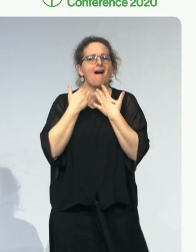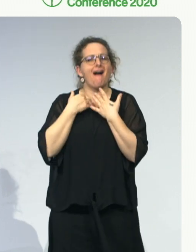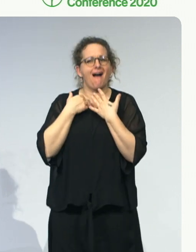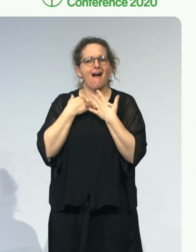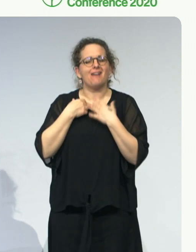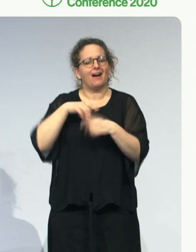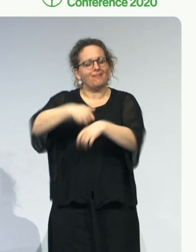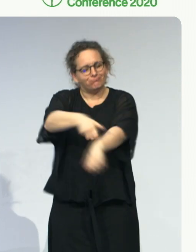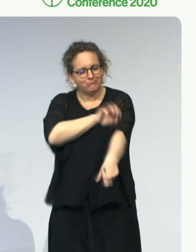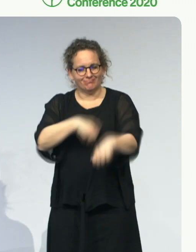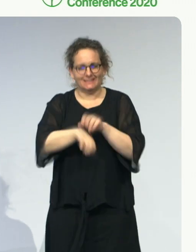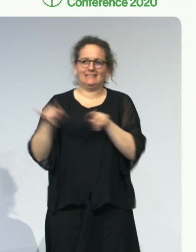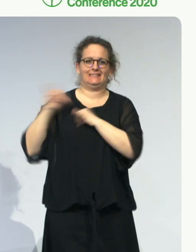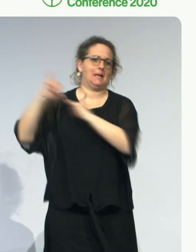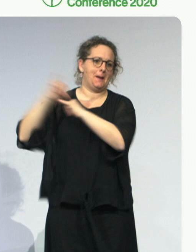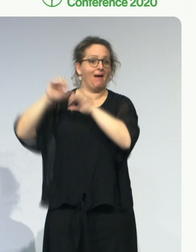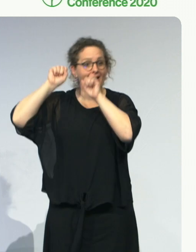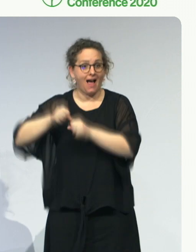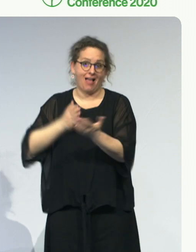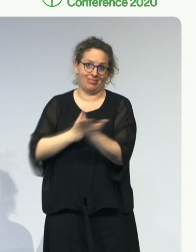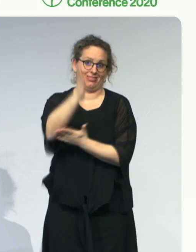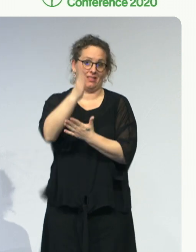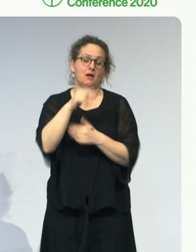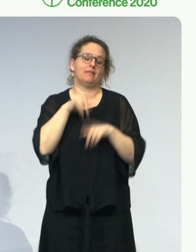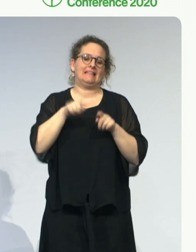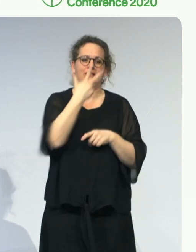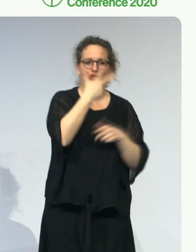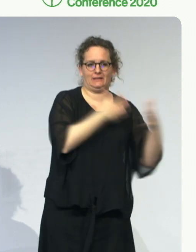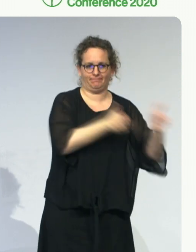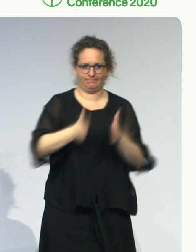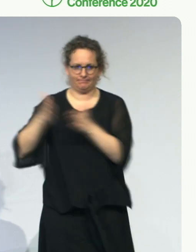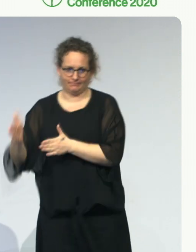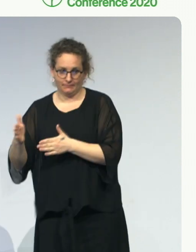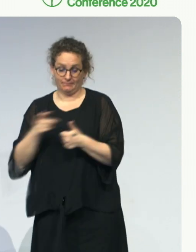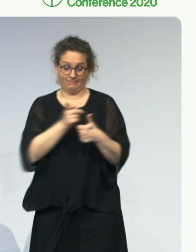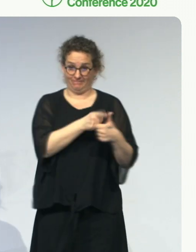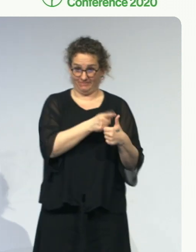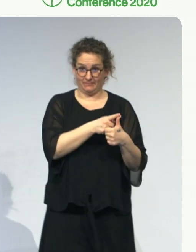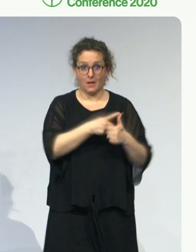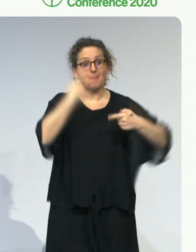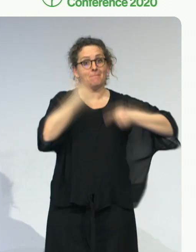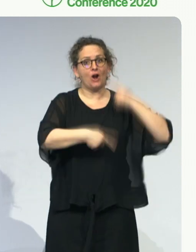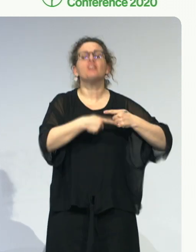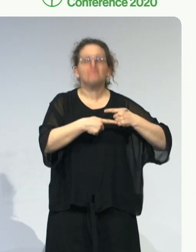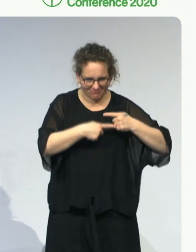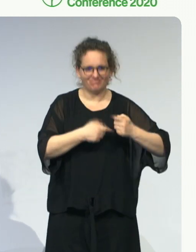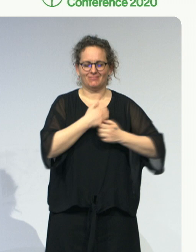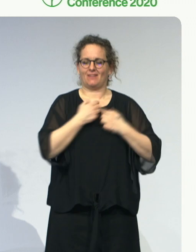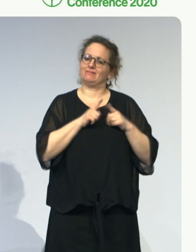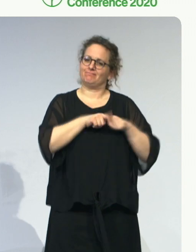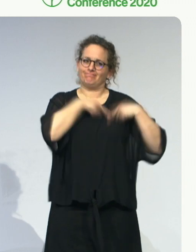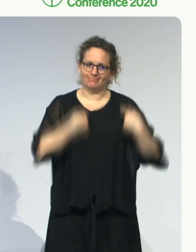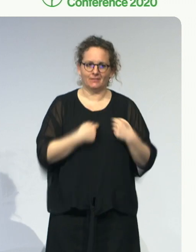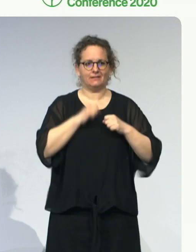will, capacity, and funding. Regarding political will, I throw out the question to you: how often do you